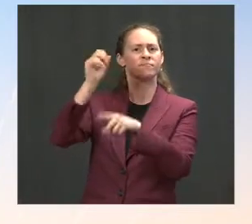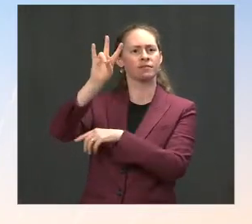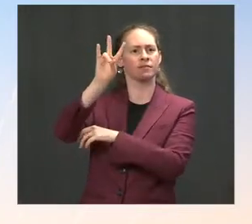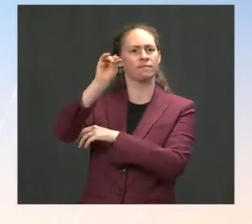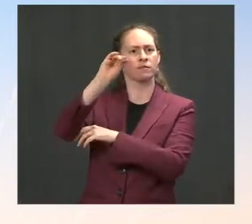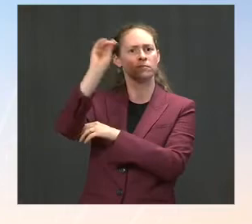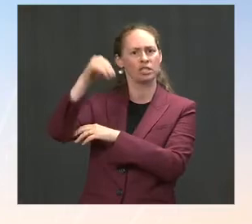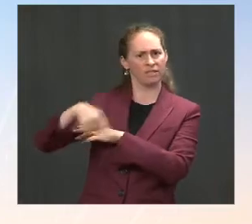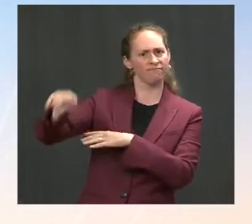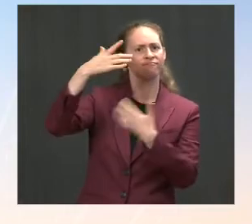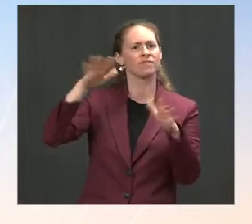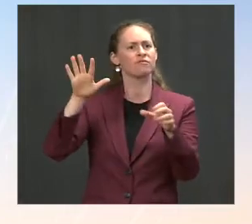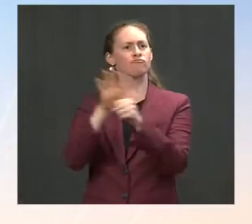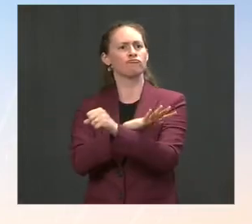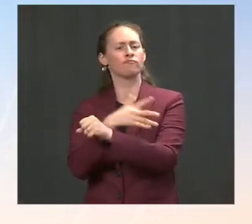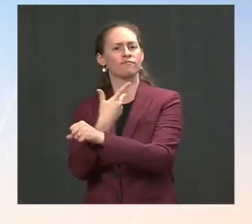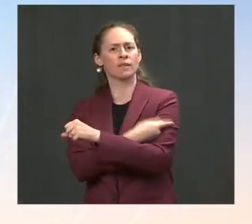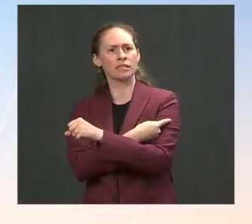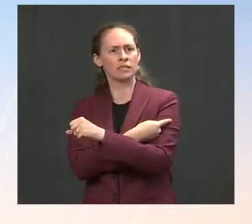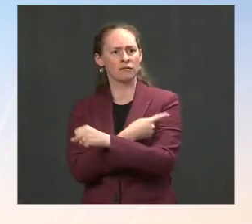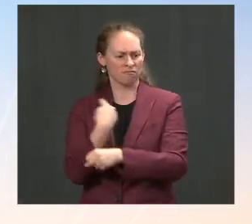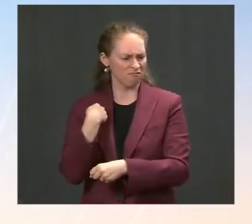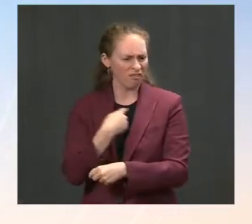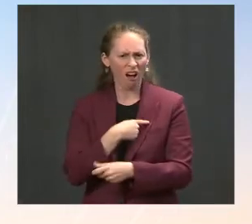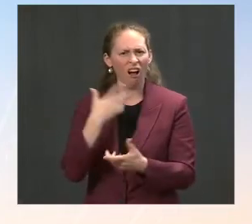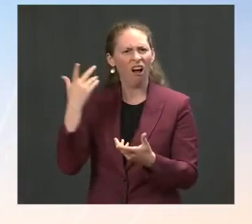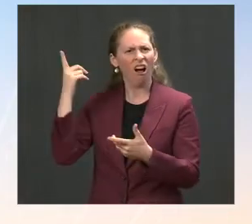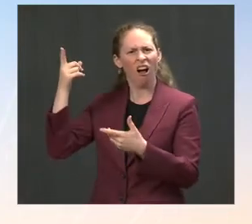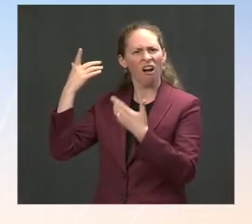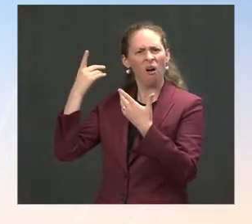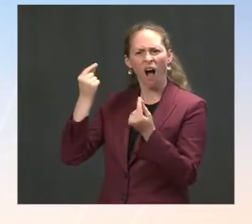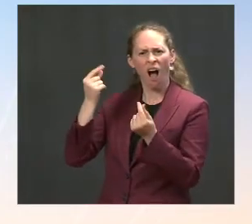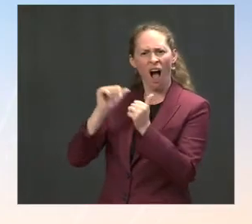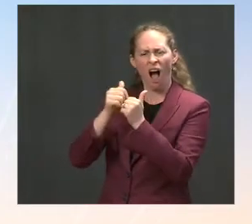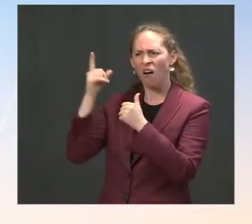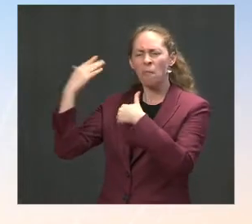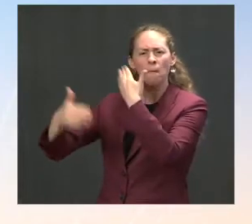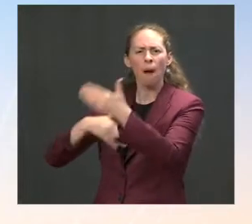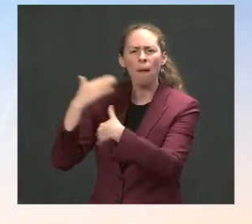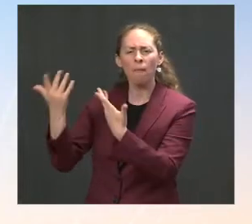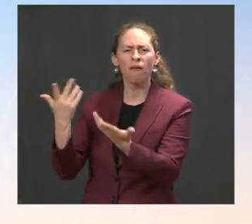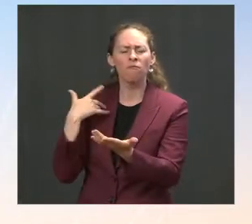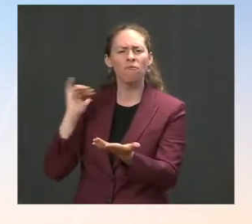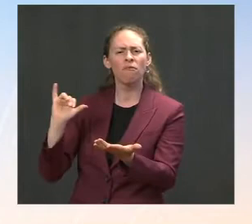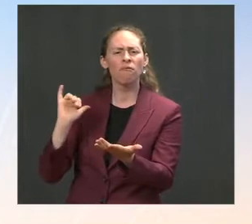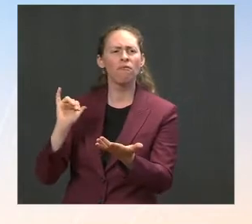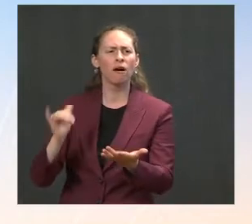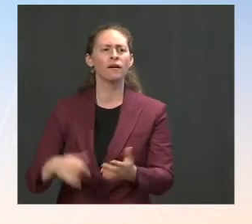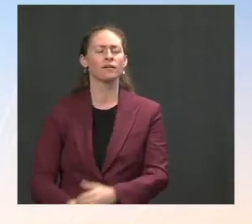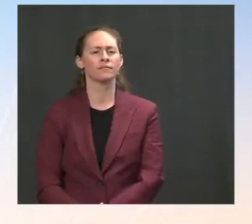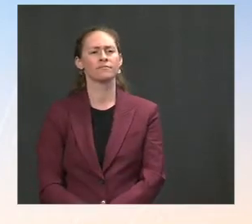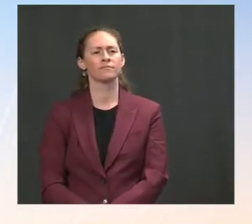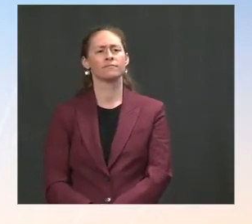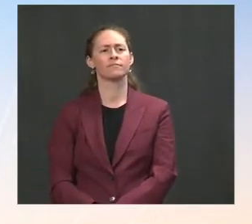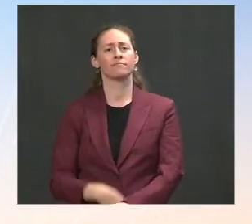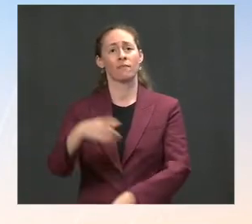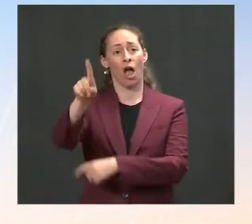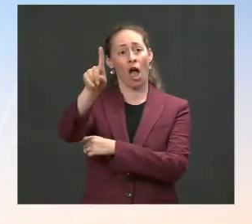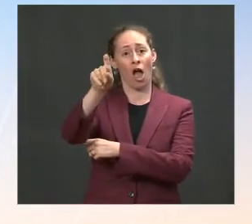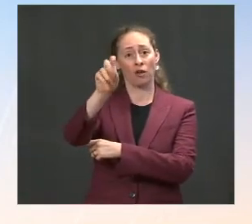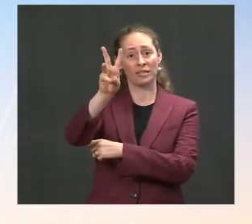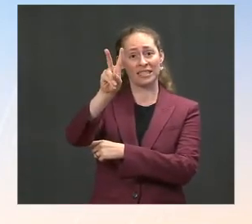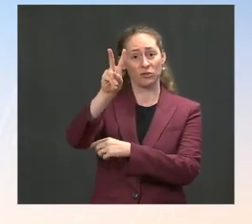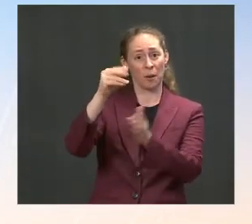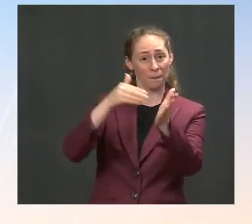What's the difference between the two countries? What can we learn from their experience? Well, first, I would say 162 million Americans are